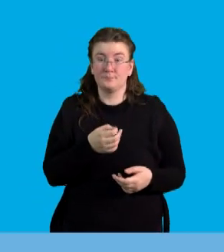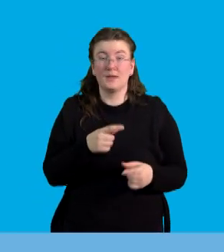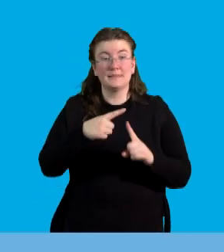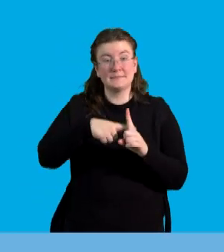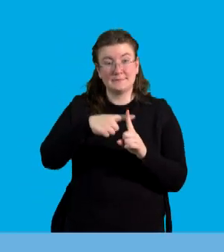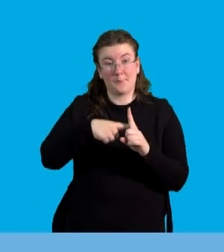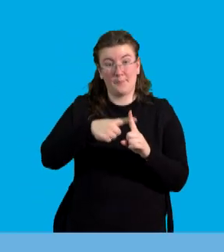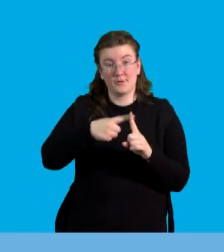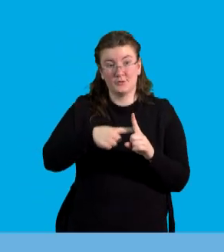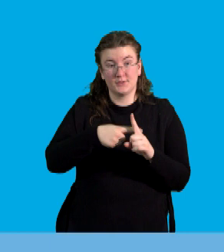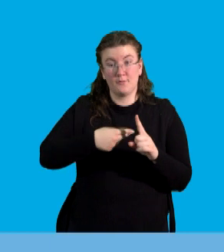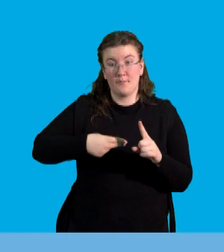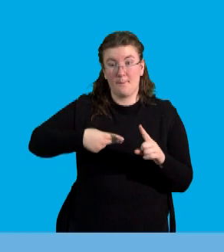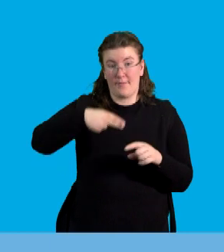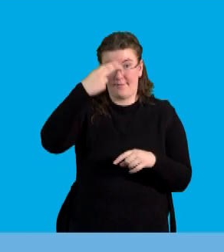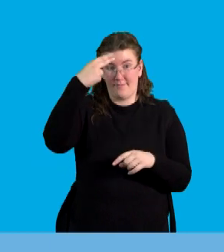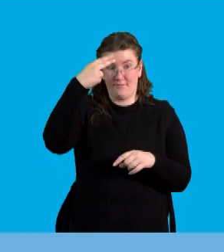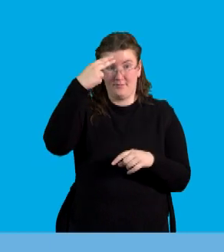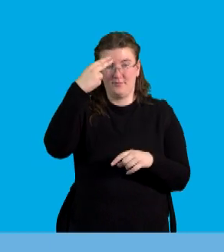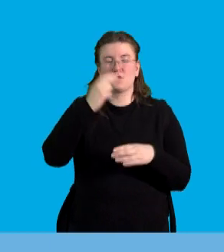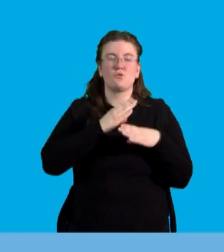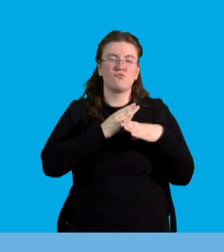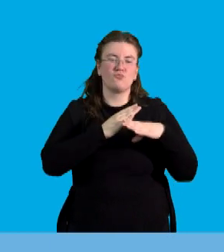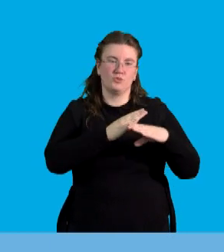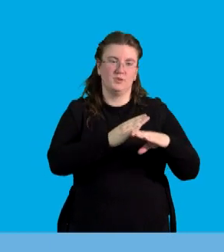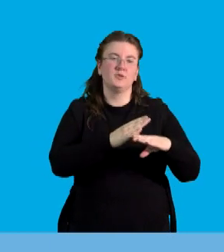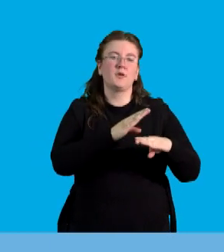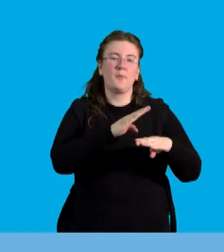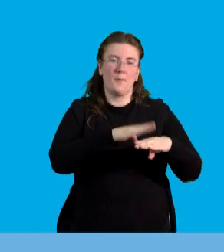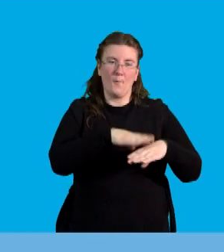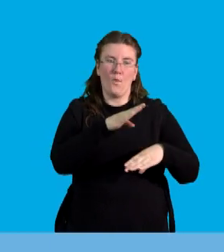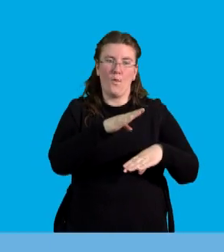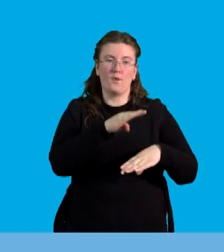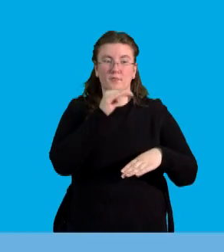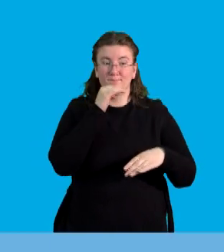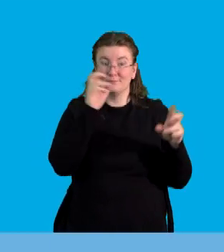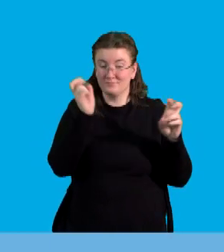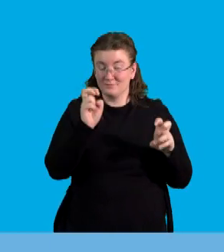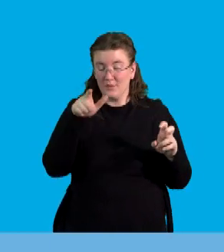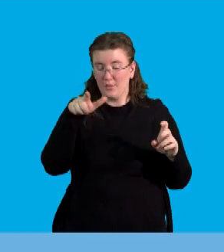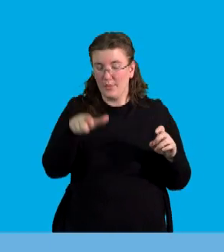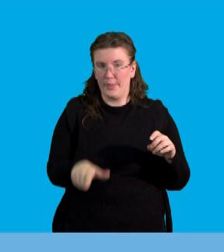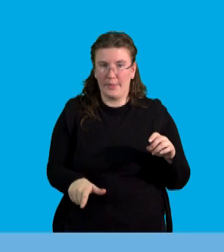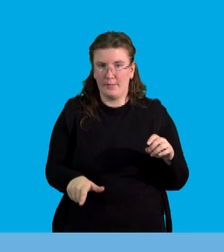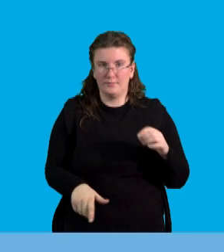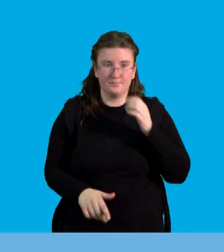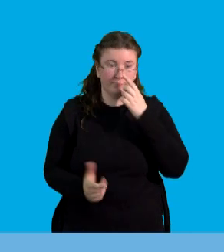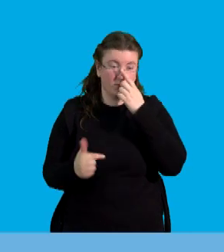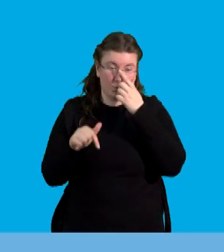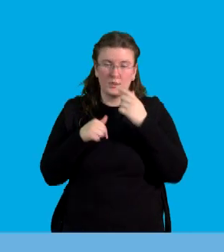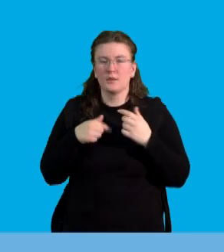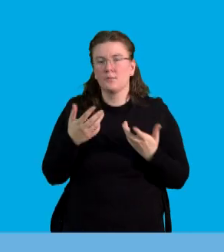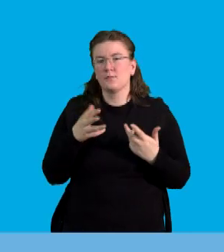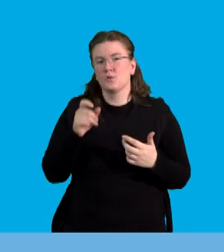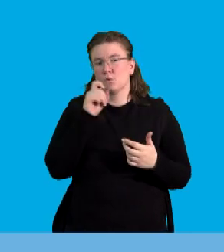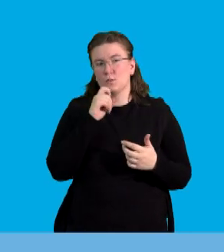that the higher the temperature of a metal conductor, the higher its resistance and the lower its conducting ability. So if